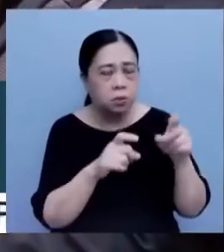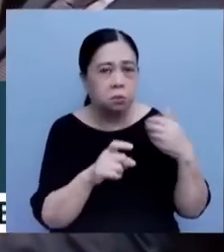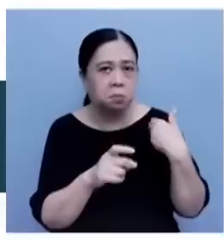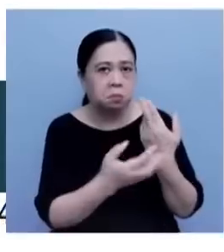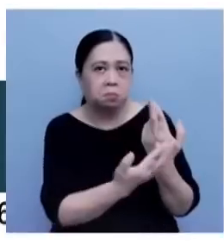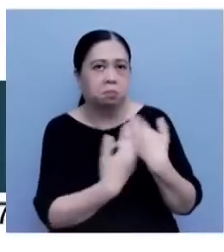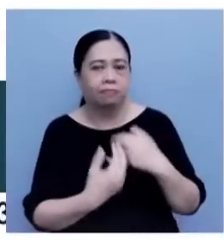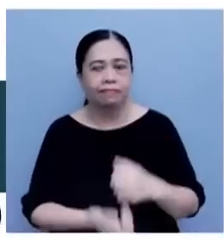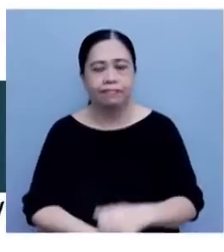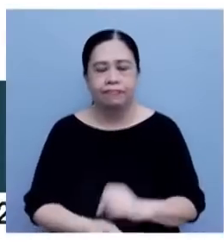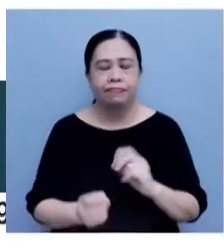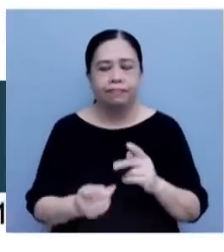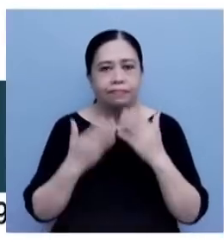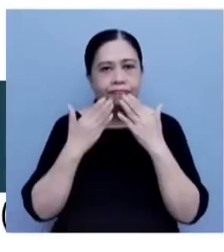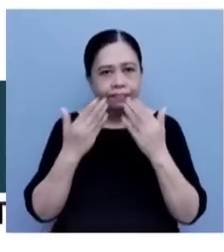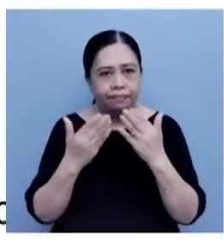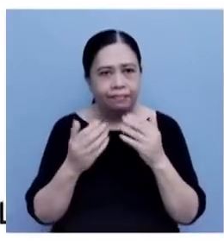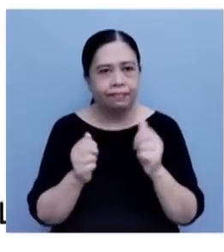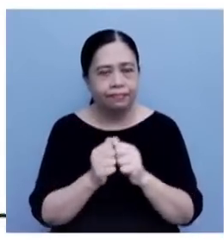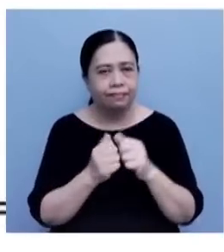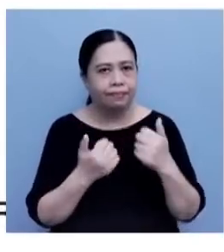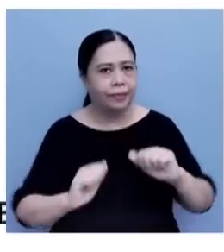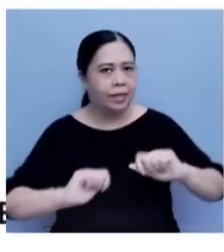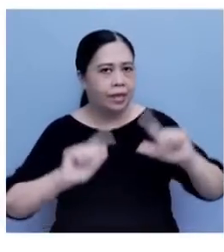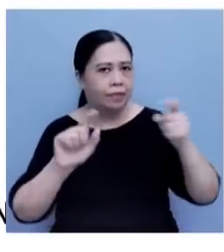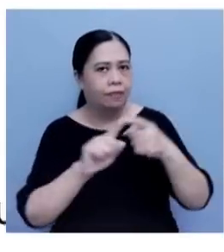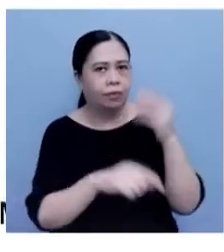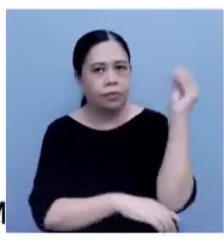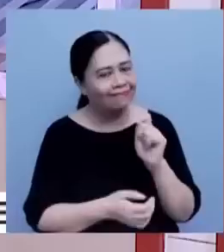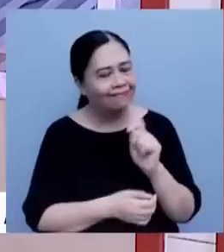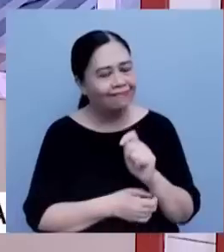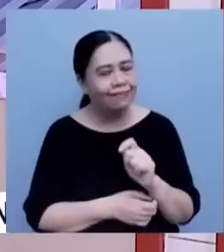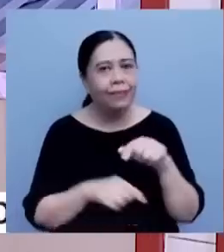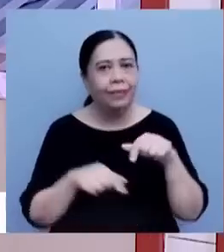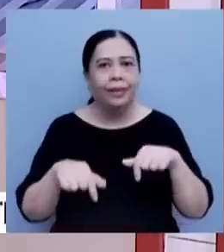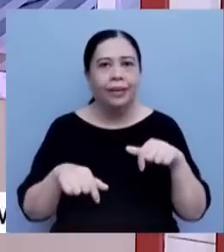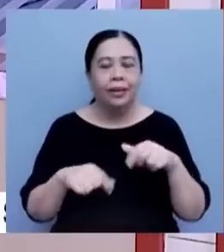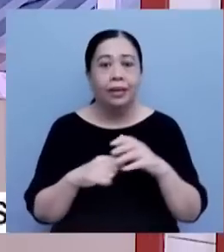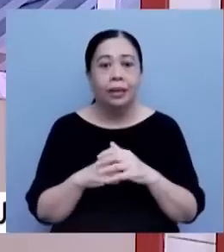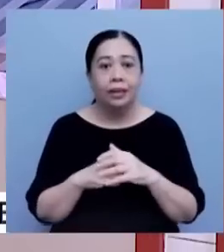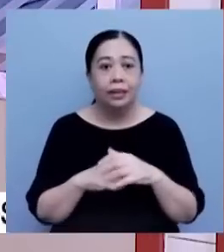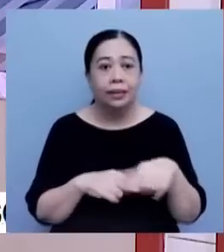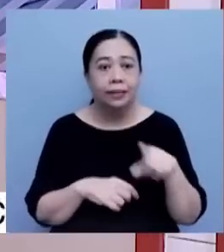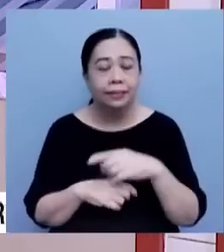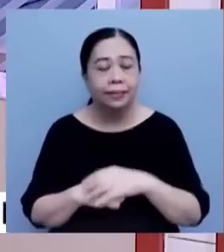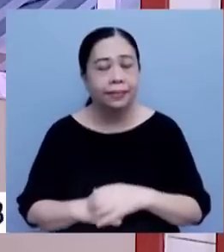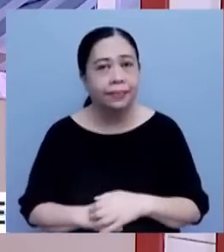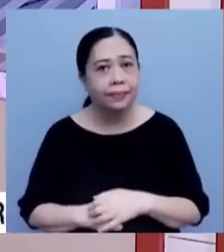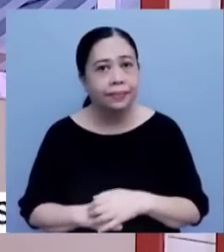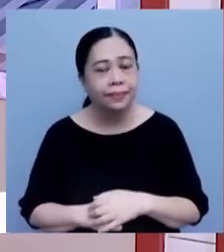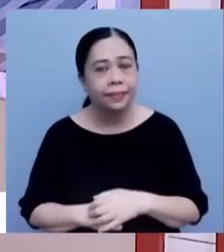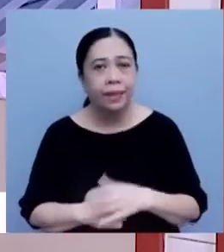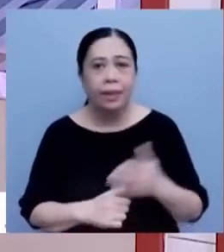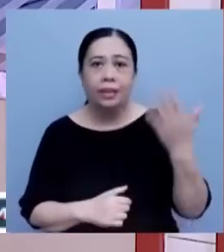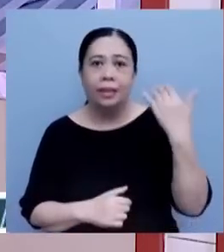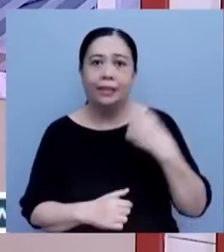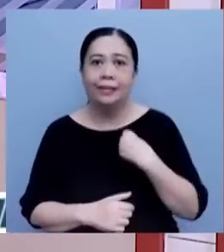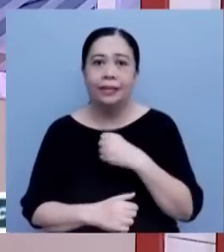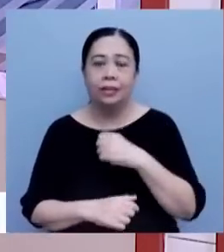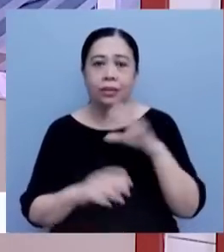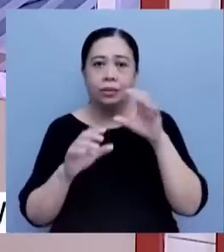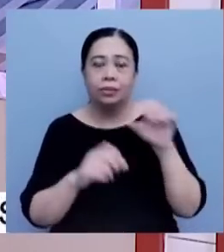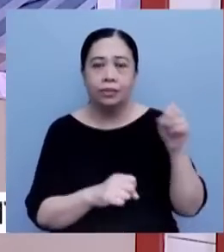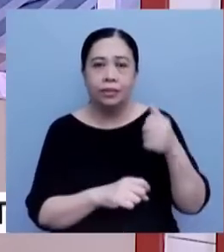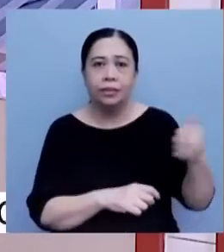Thanks a lot. Katrina Domingo there, joining us live from Jakarta in Indonesia. Former Senate President Franklin Drilon lauds strong statements